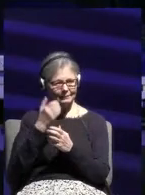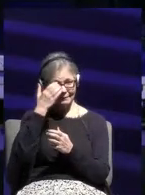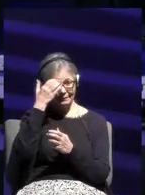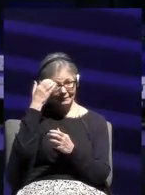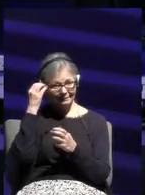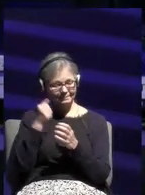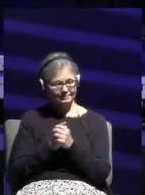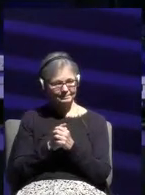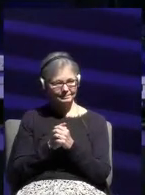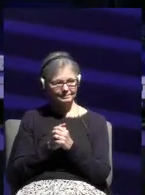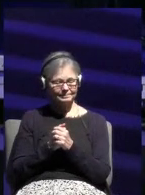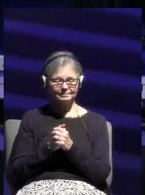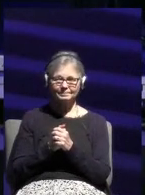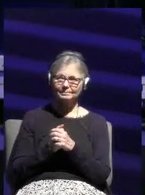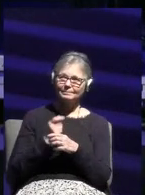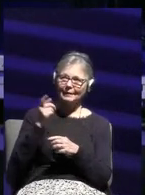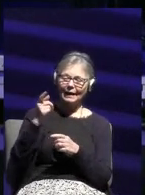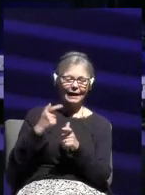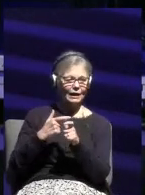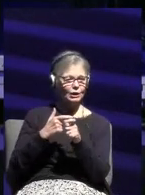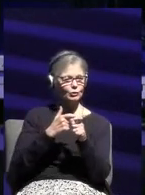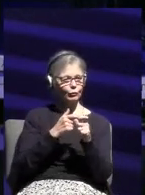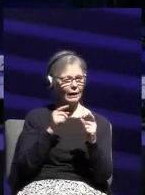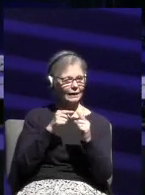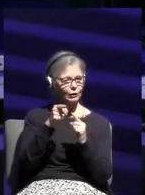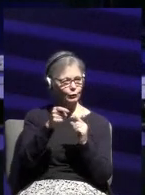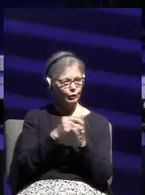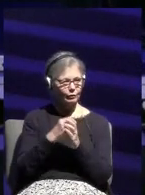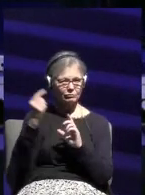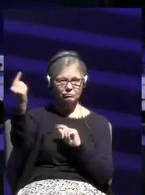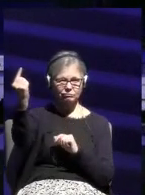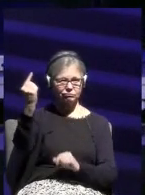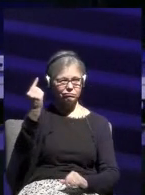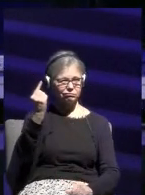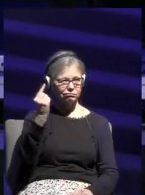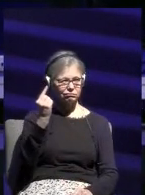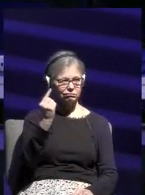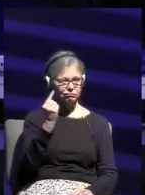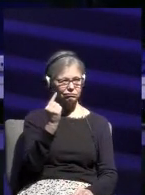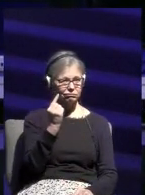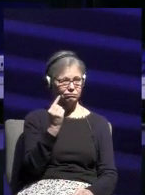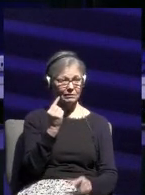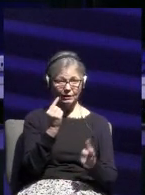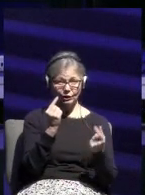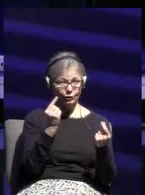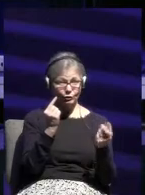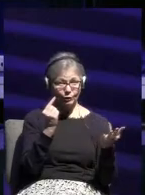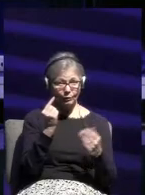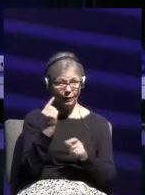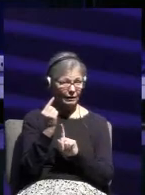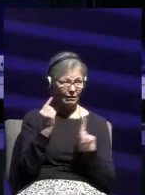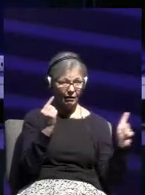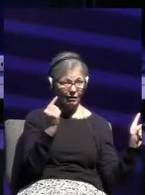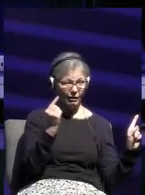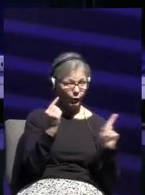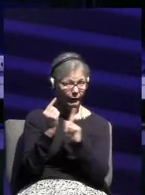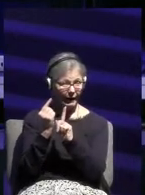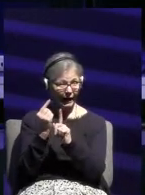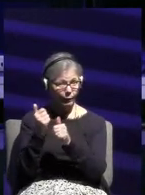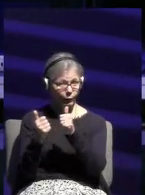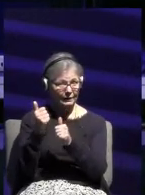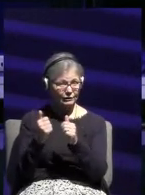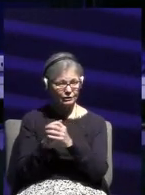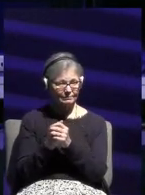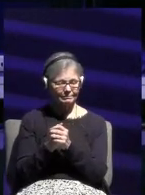As he's running towards you, and he's pursuing us. He's pursuing us. Because